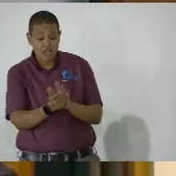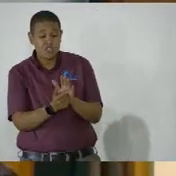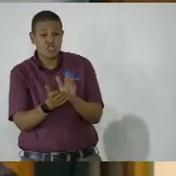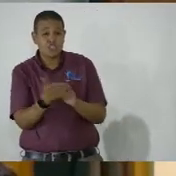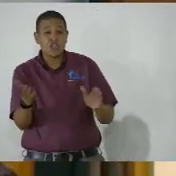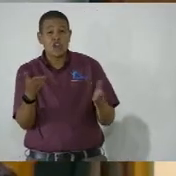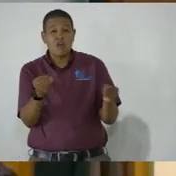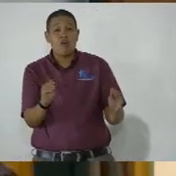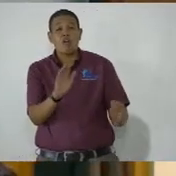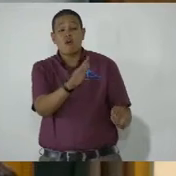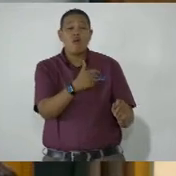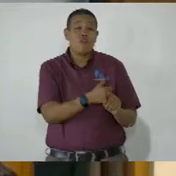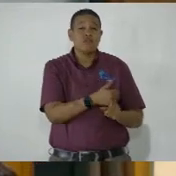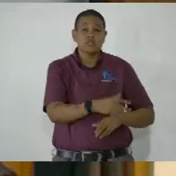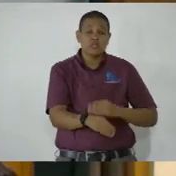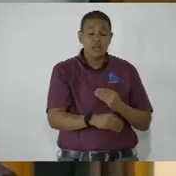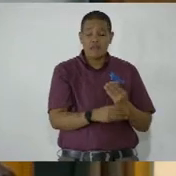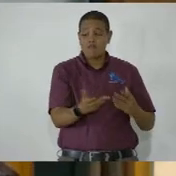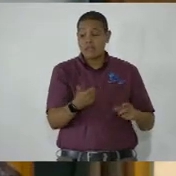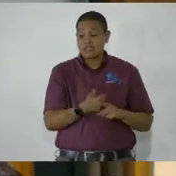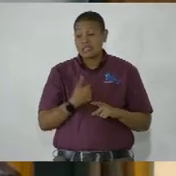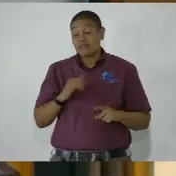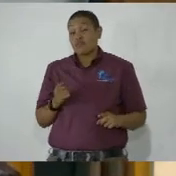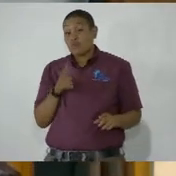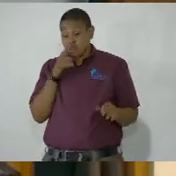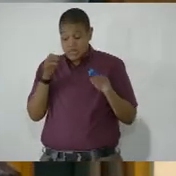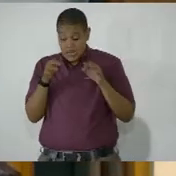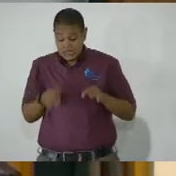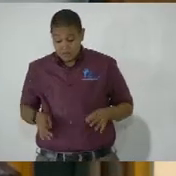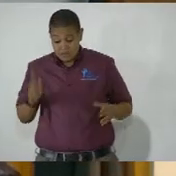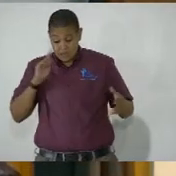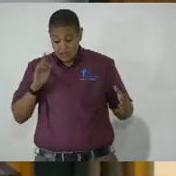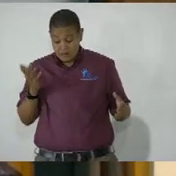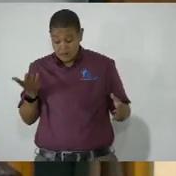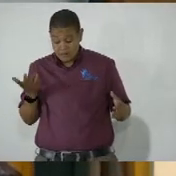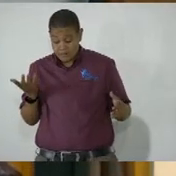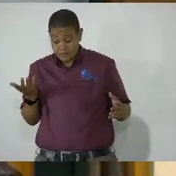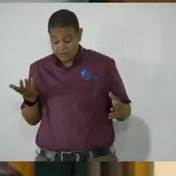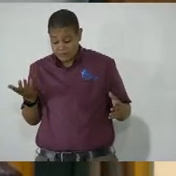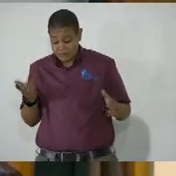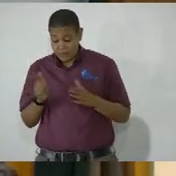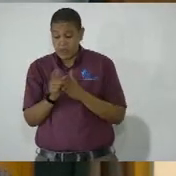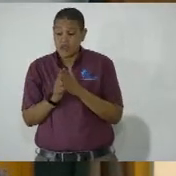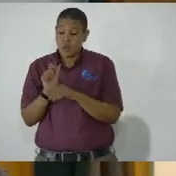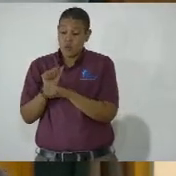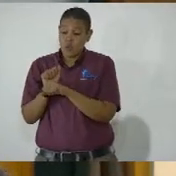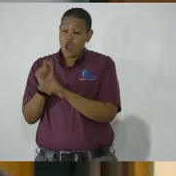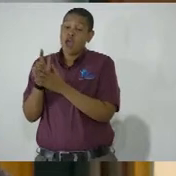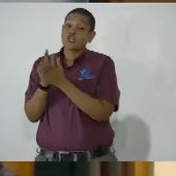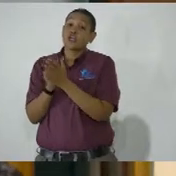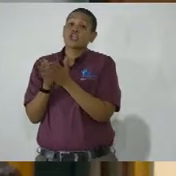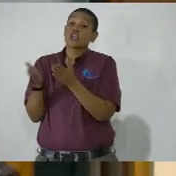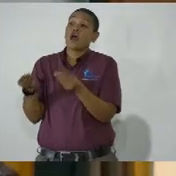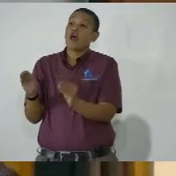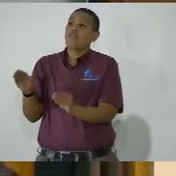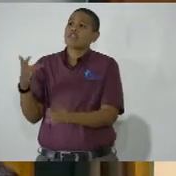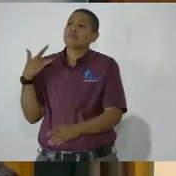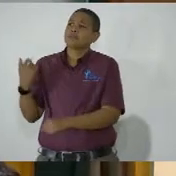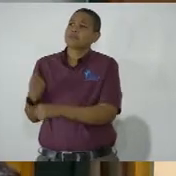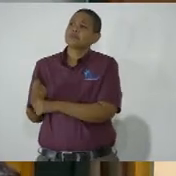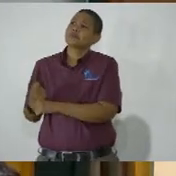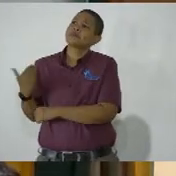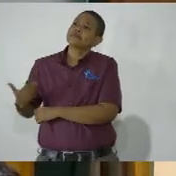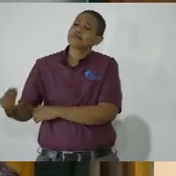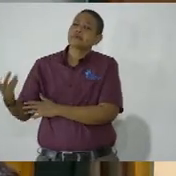Chambers, Madam Speaker, I just highlight a few aspects of the legal work of the Attorney General's Chambers and the progress